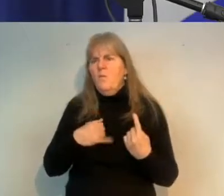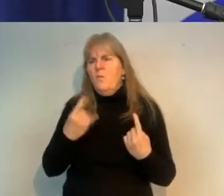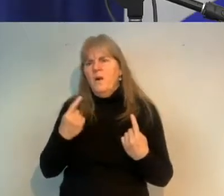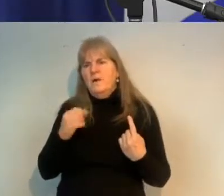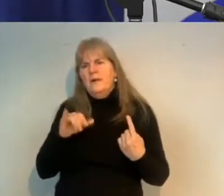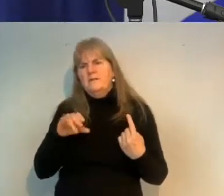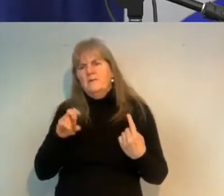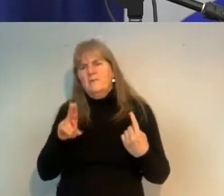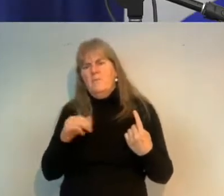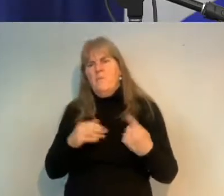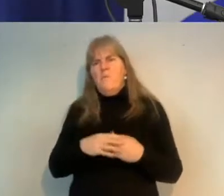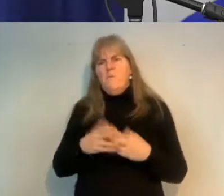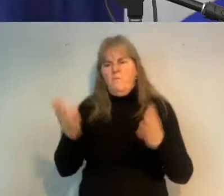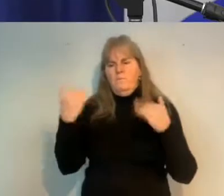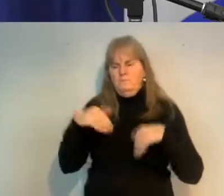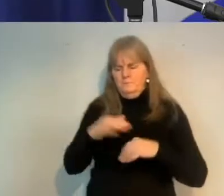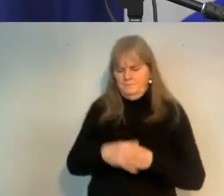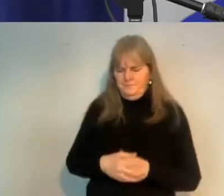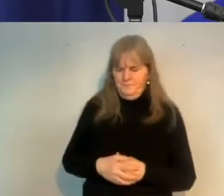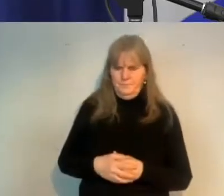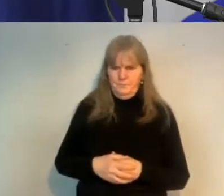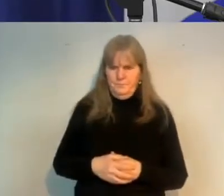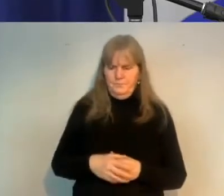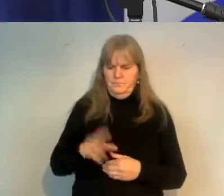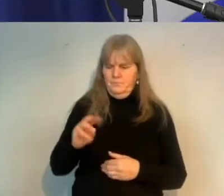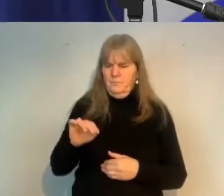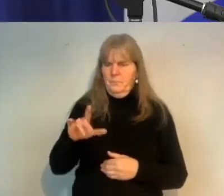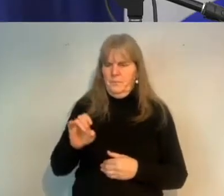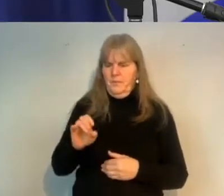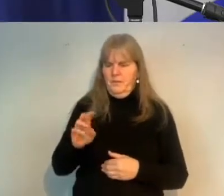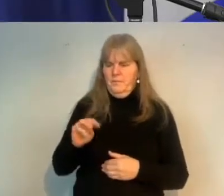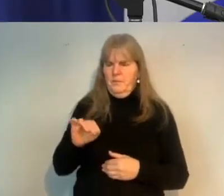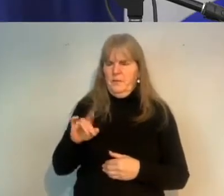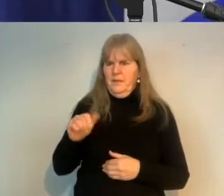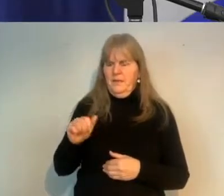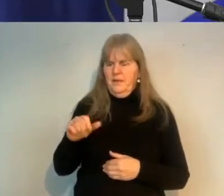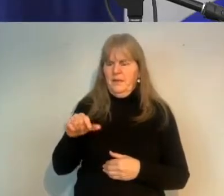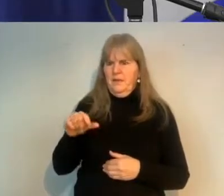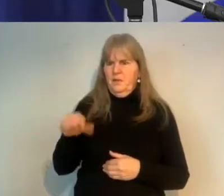now move to Mike at Media Q.